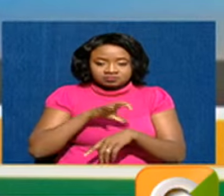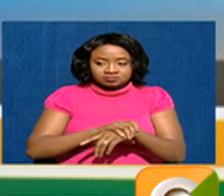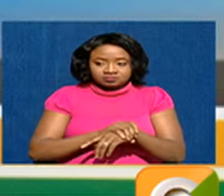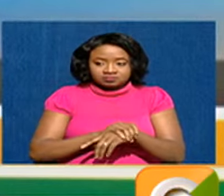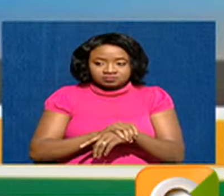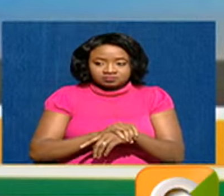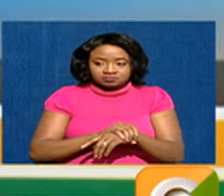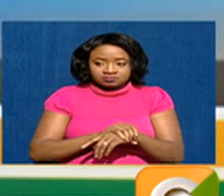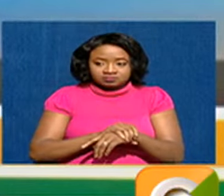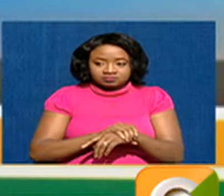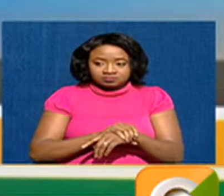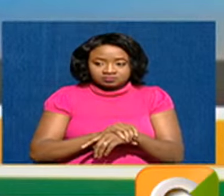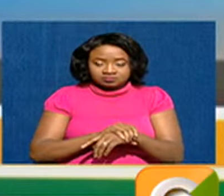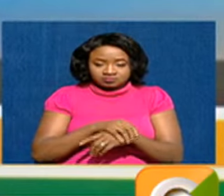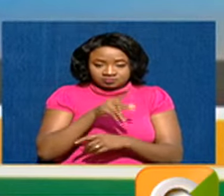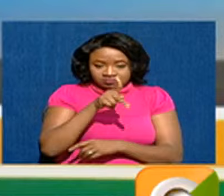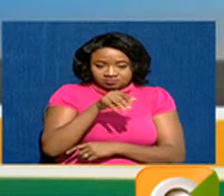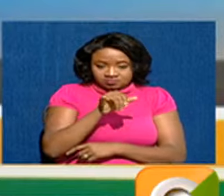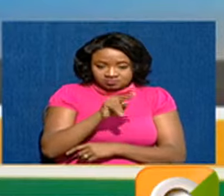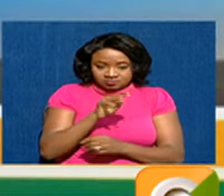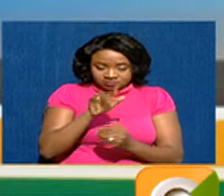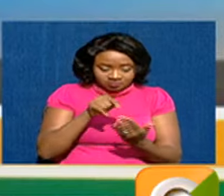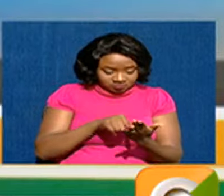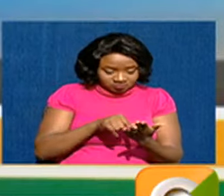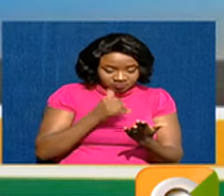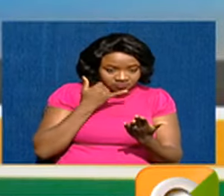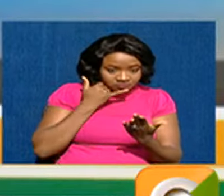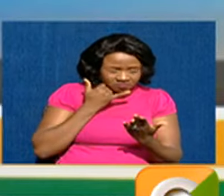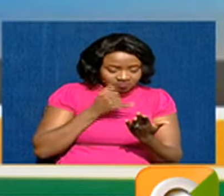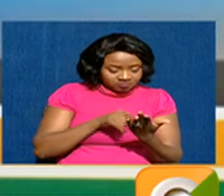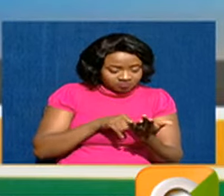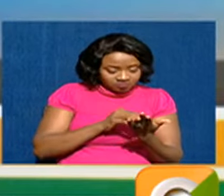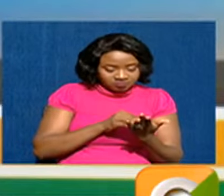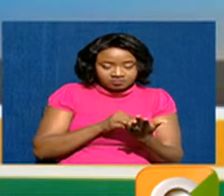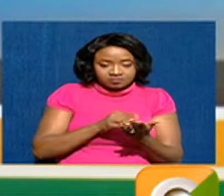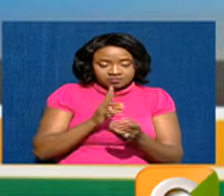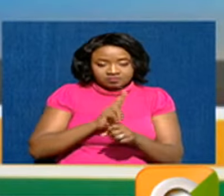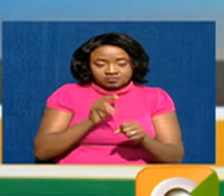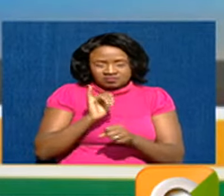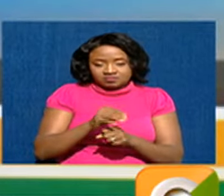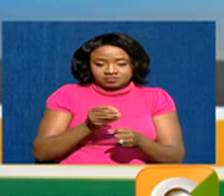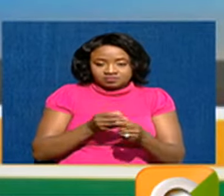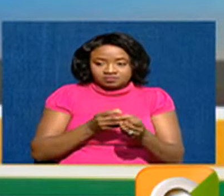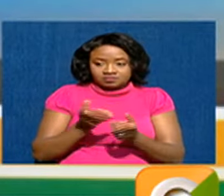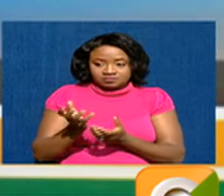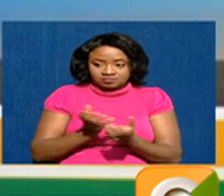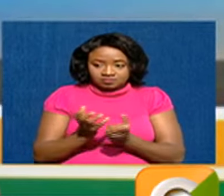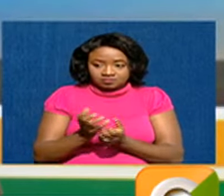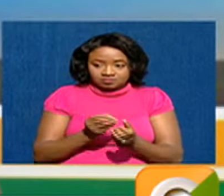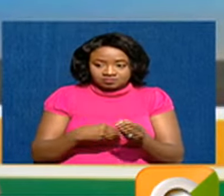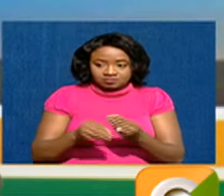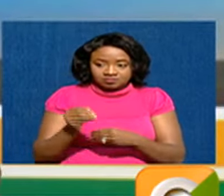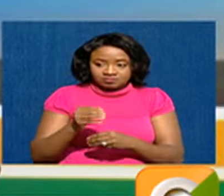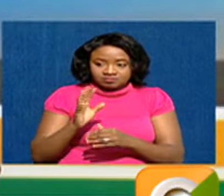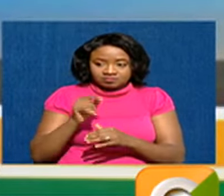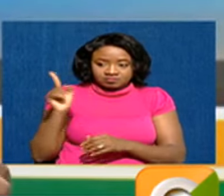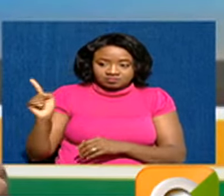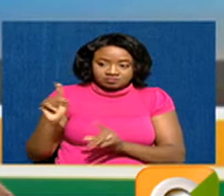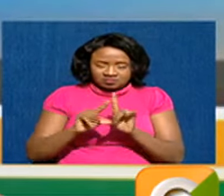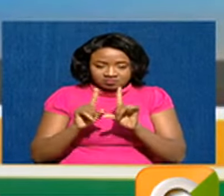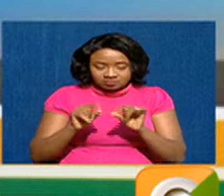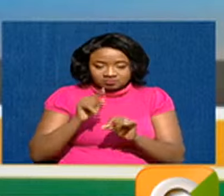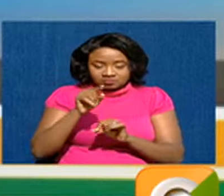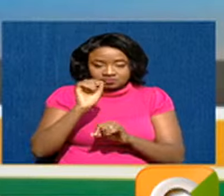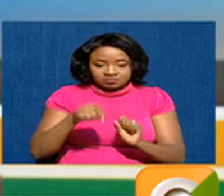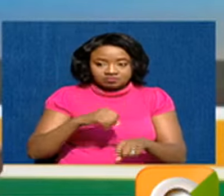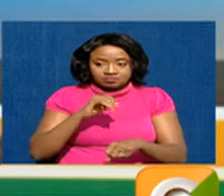OTP on your phone as a farmer. Then you will transact. With this card, they can be able to buy, get for